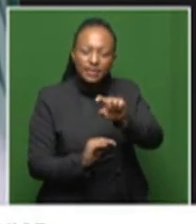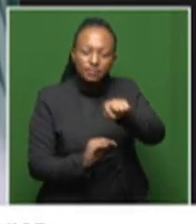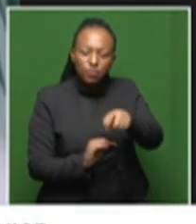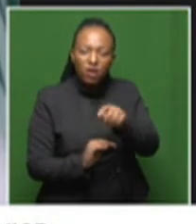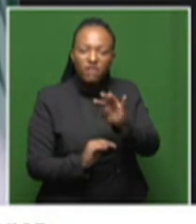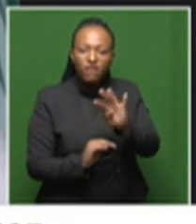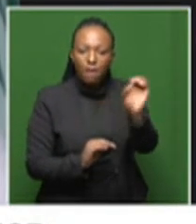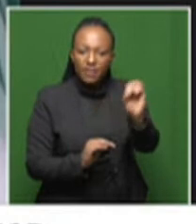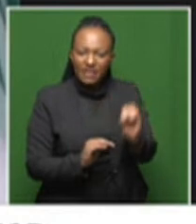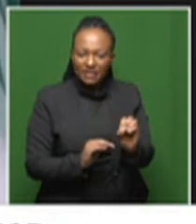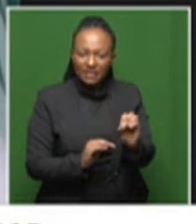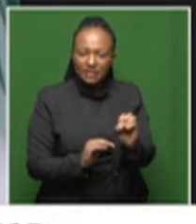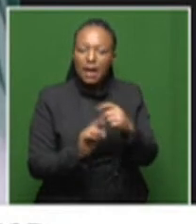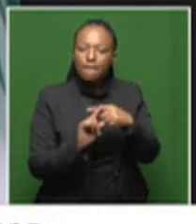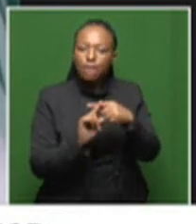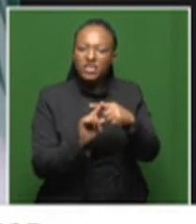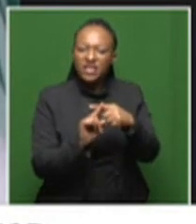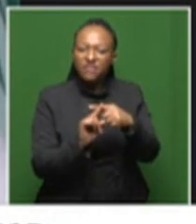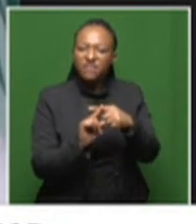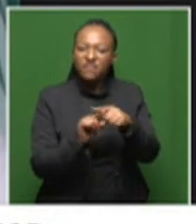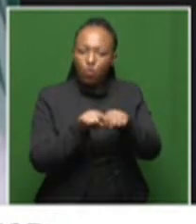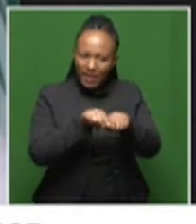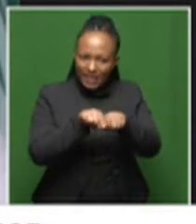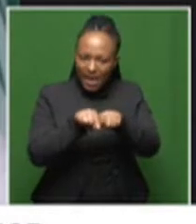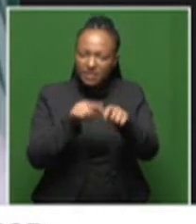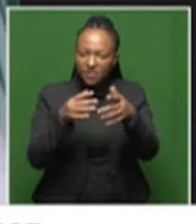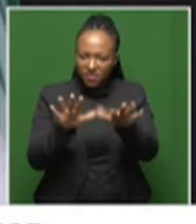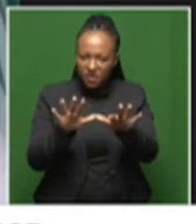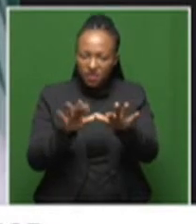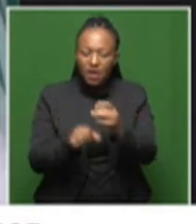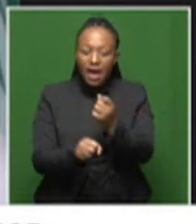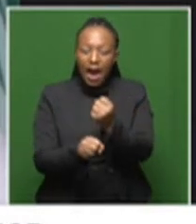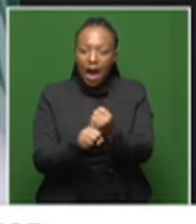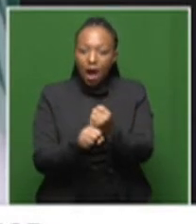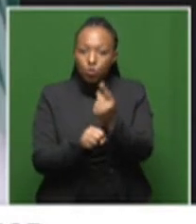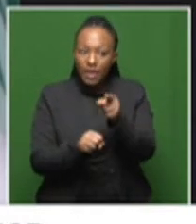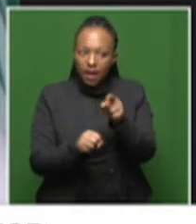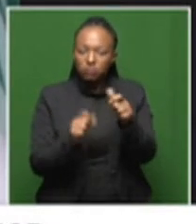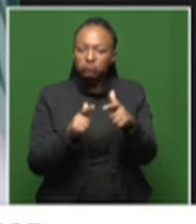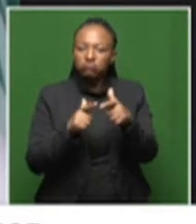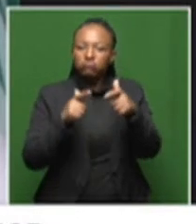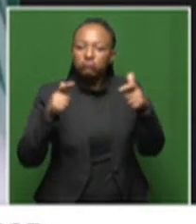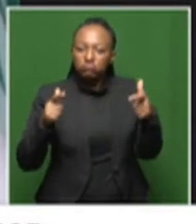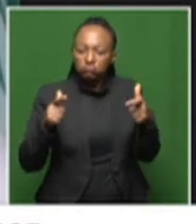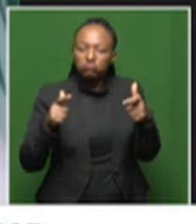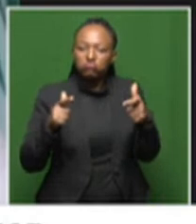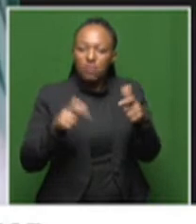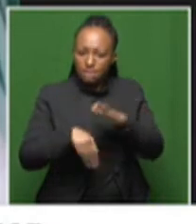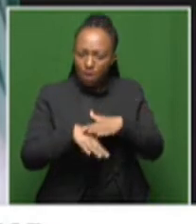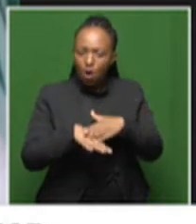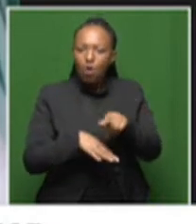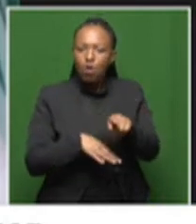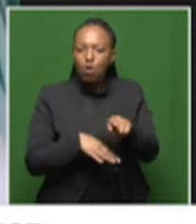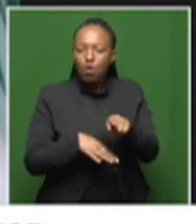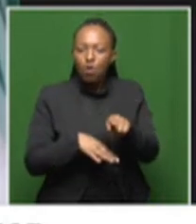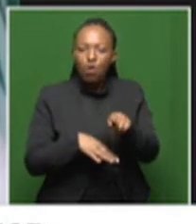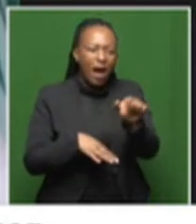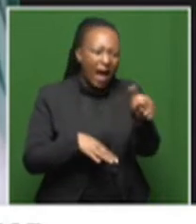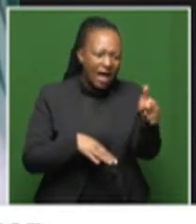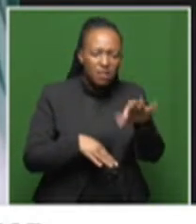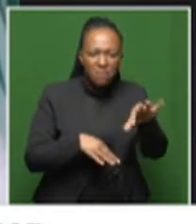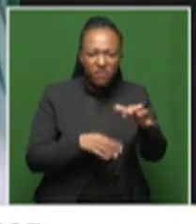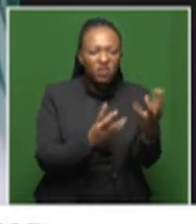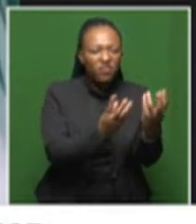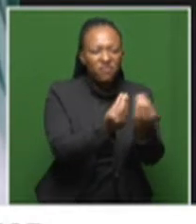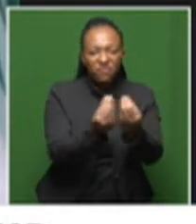30.4% positivity testing rate. Of this, Gauteng continues to account for more than any of the